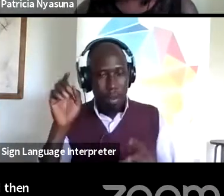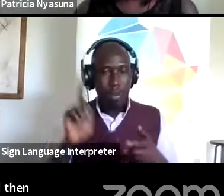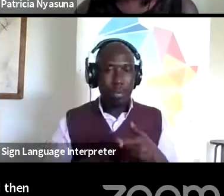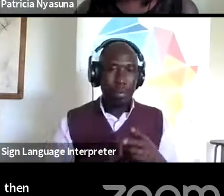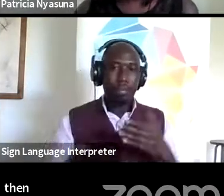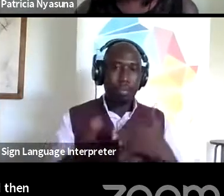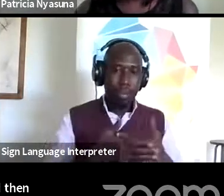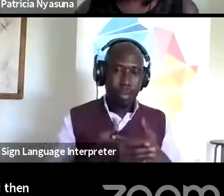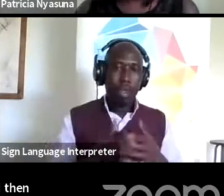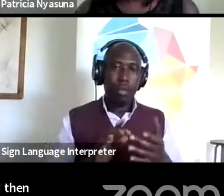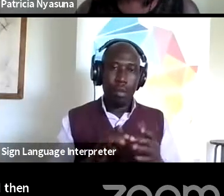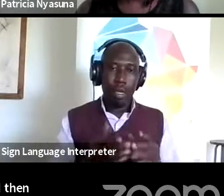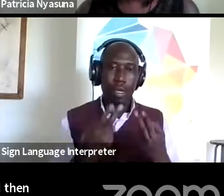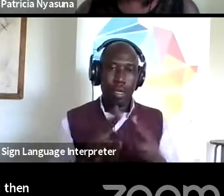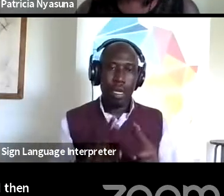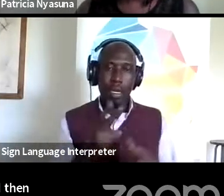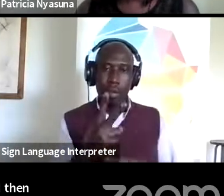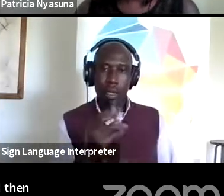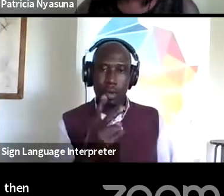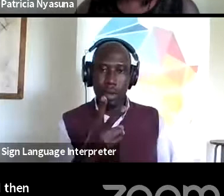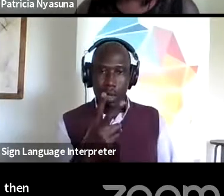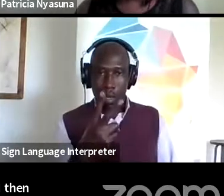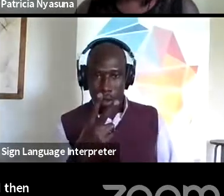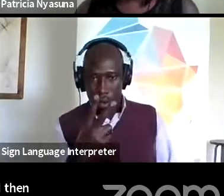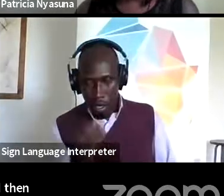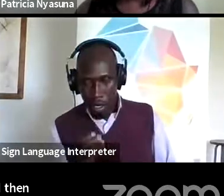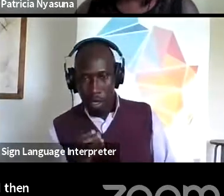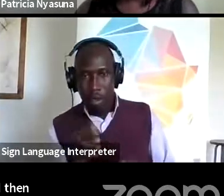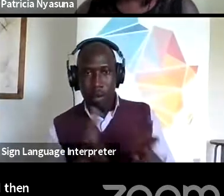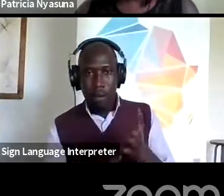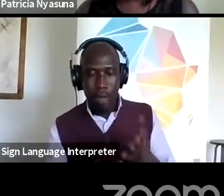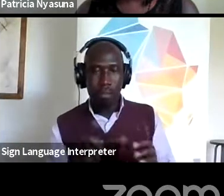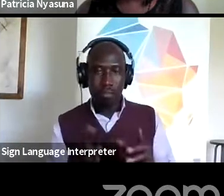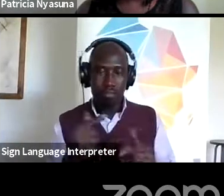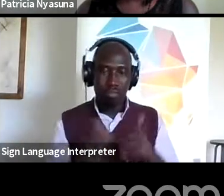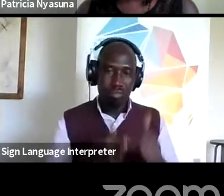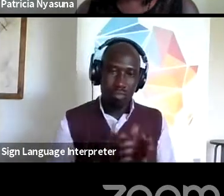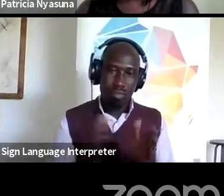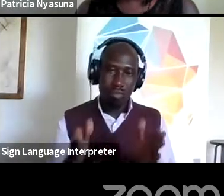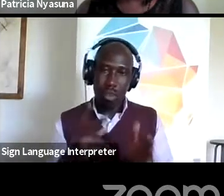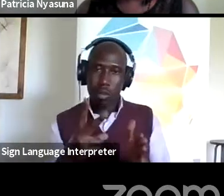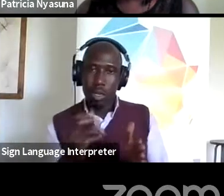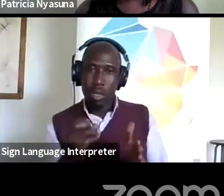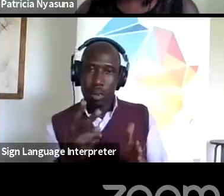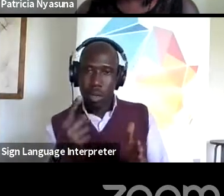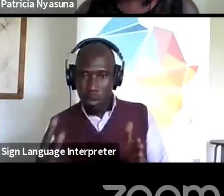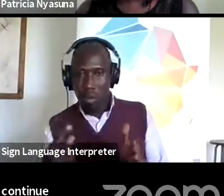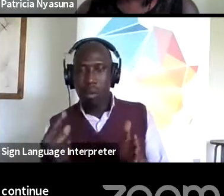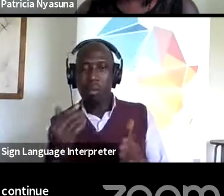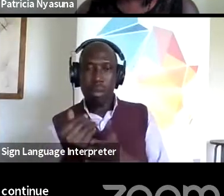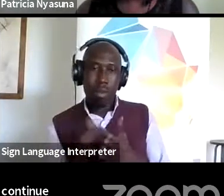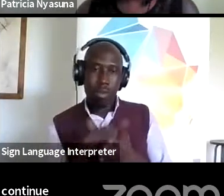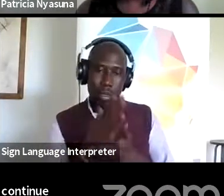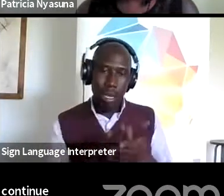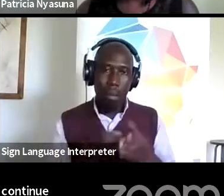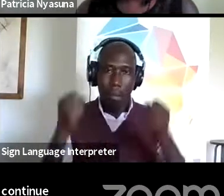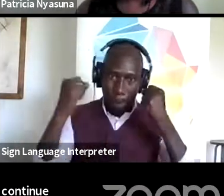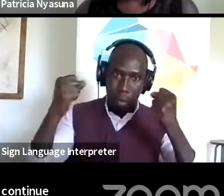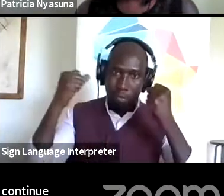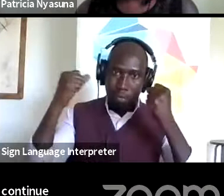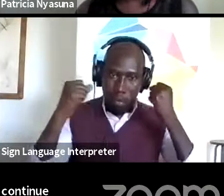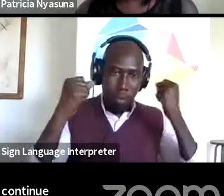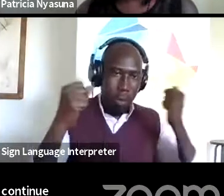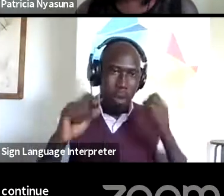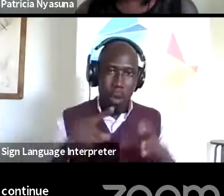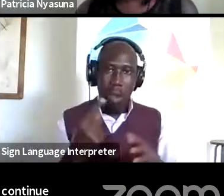shutdowns started in 2020, November 2020, but they continued into 2021 due to some protests that were happening in one of